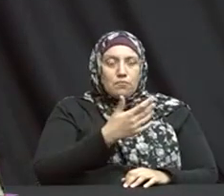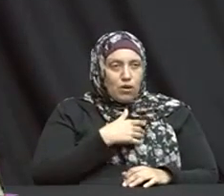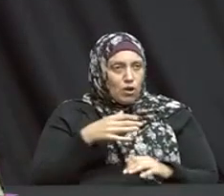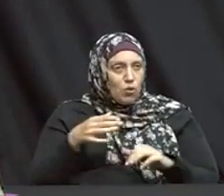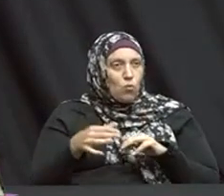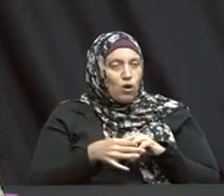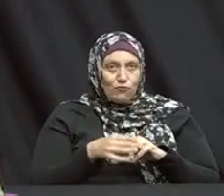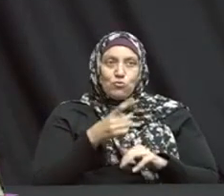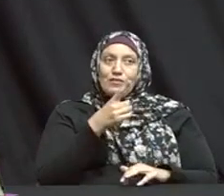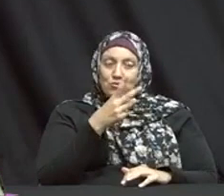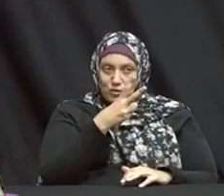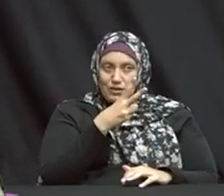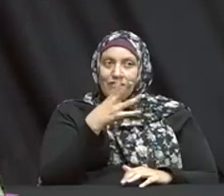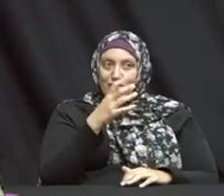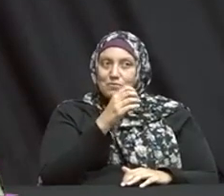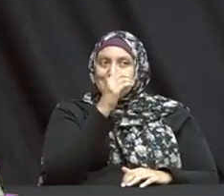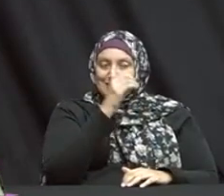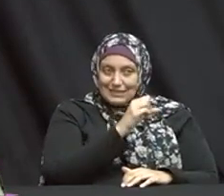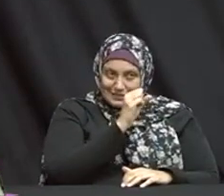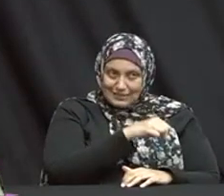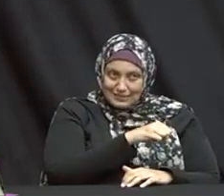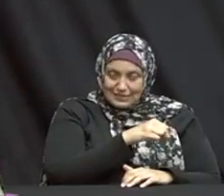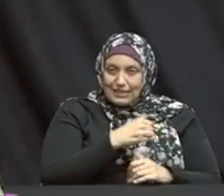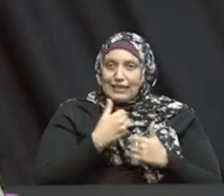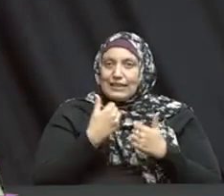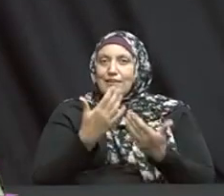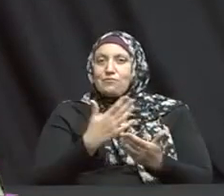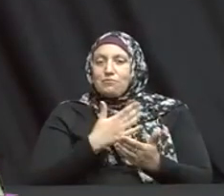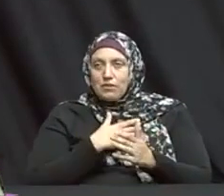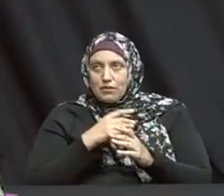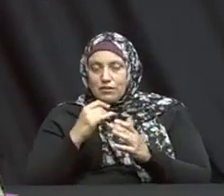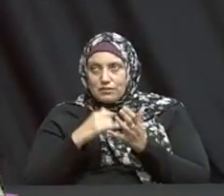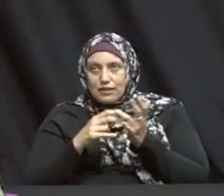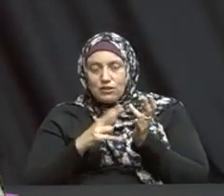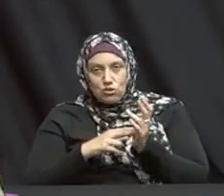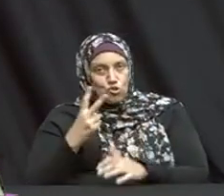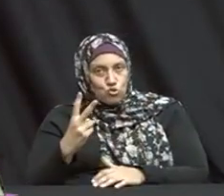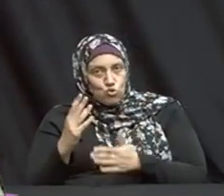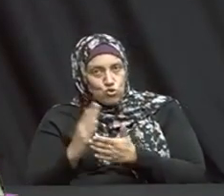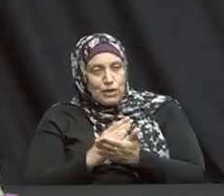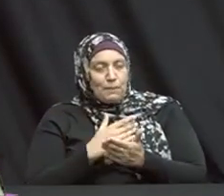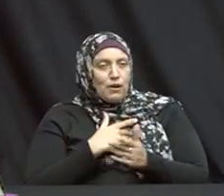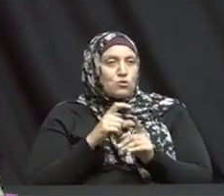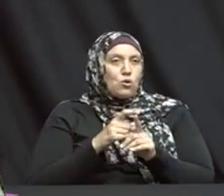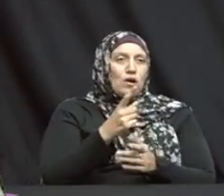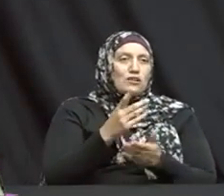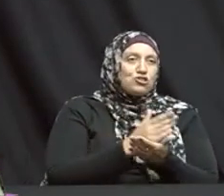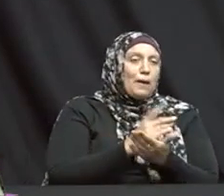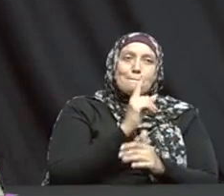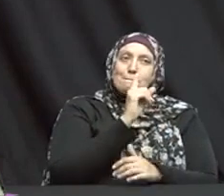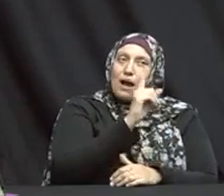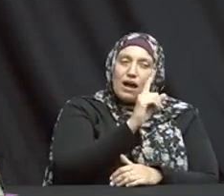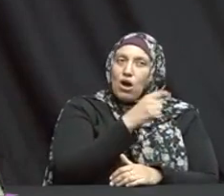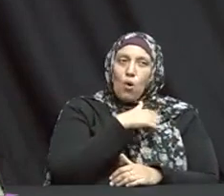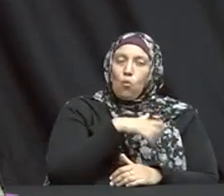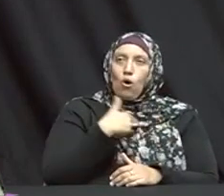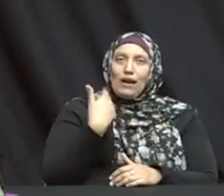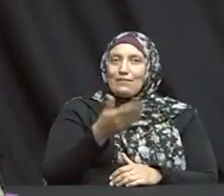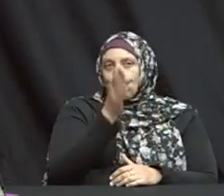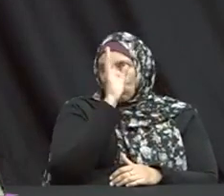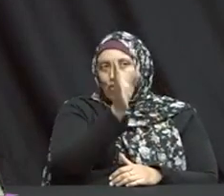going to give my son his two shares and my daughter the one share. But I want it to go into a trust